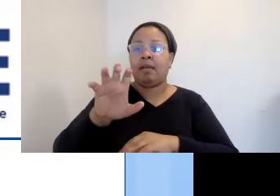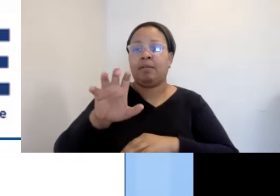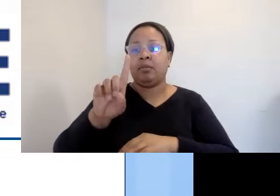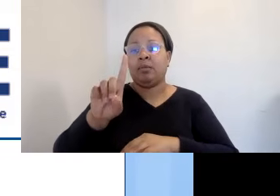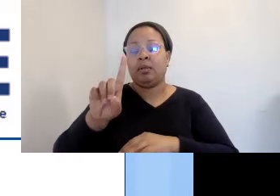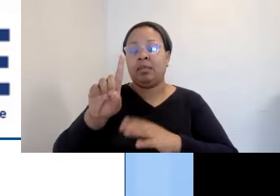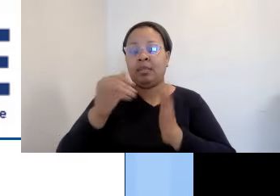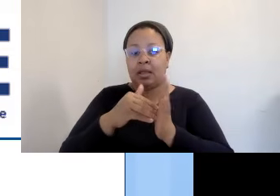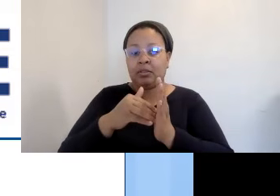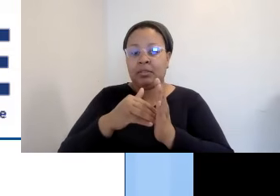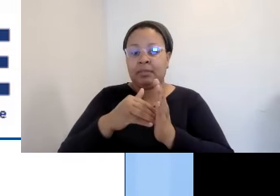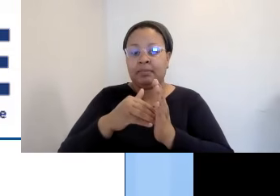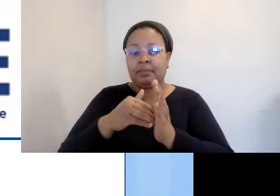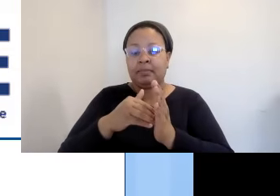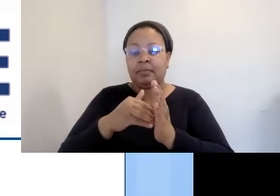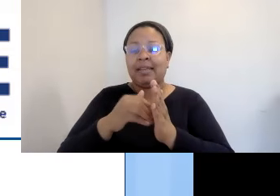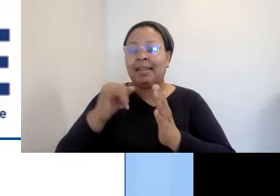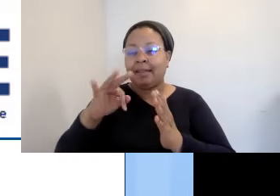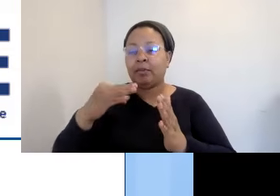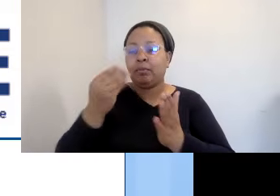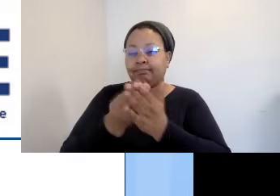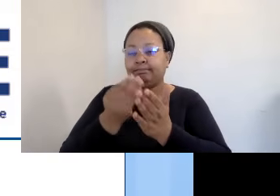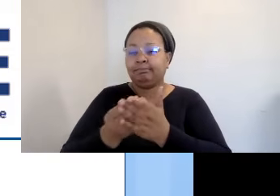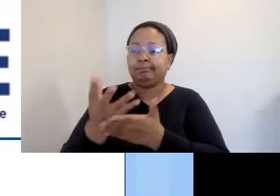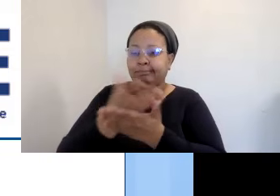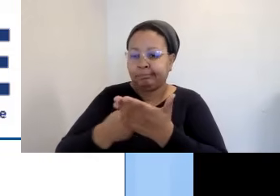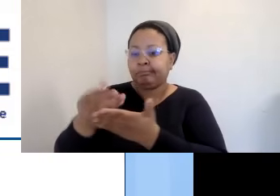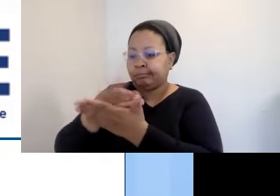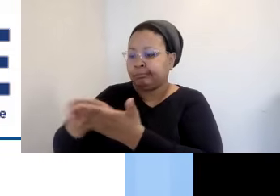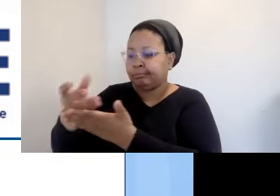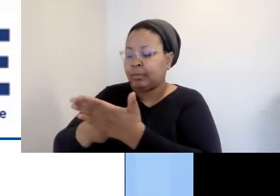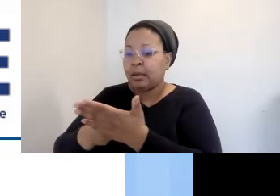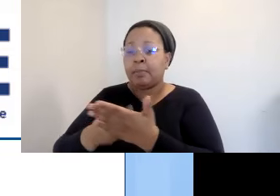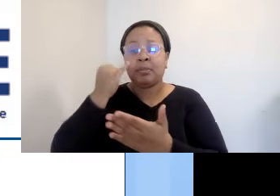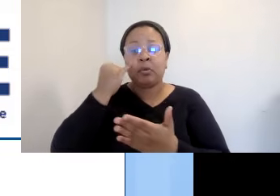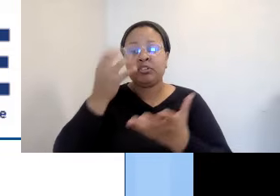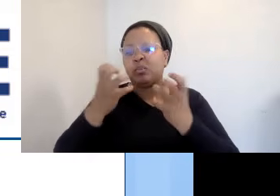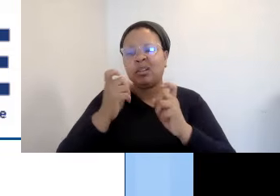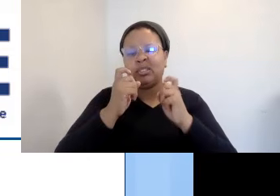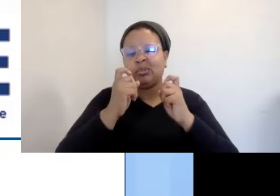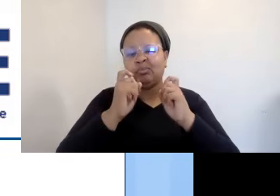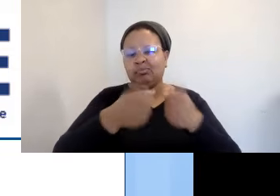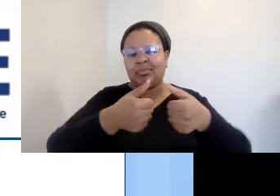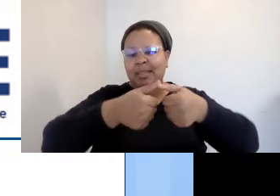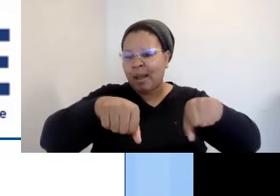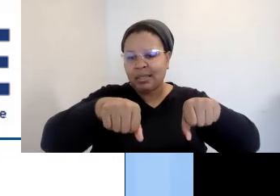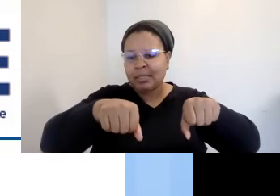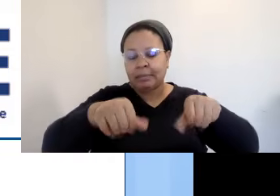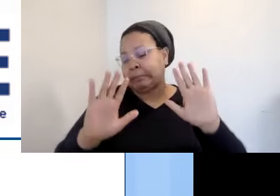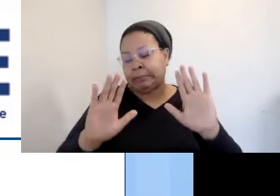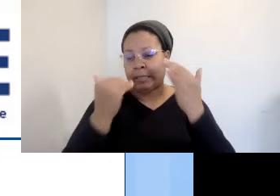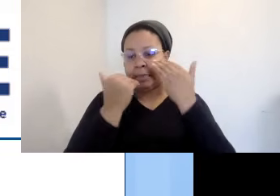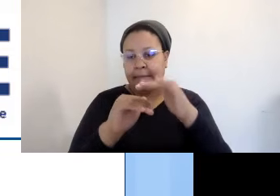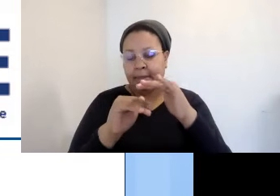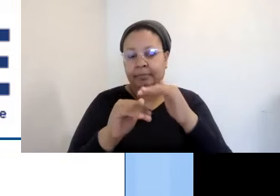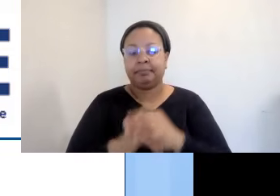your account, but contribution-wise, the lifetime limit is $501,000. We are on the higher end. I want to